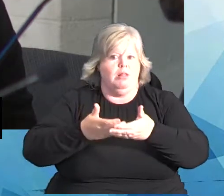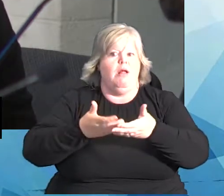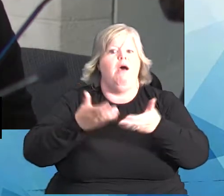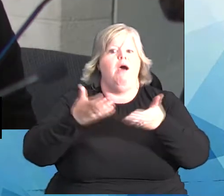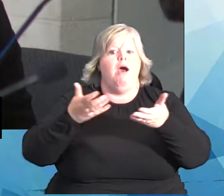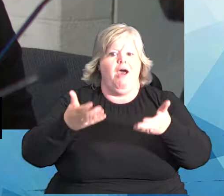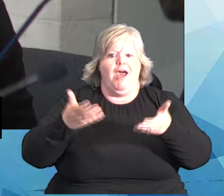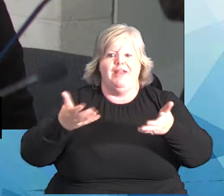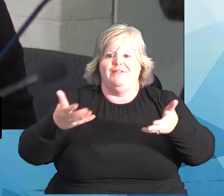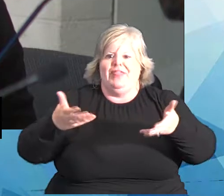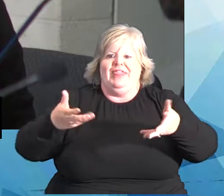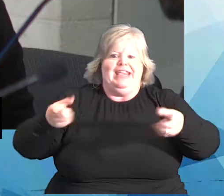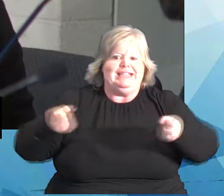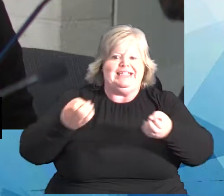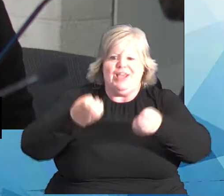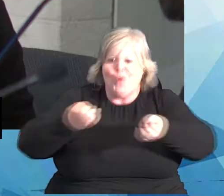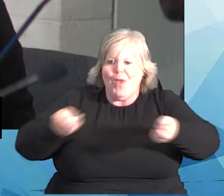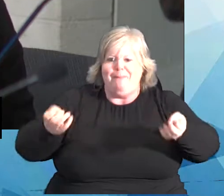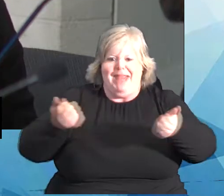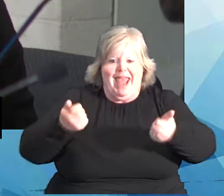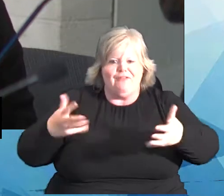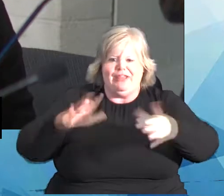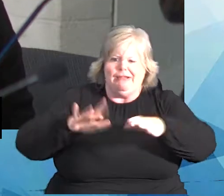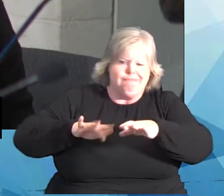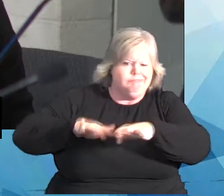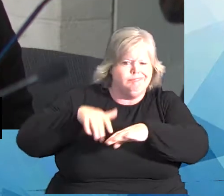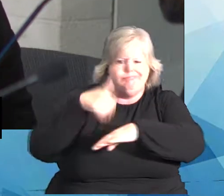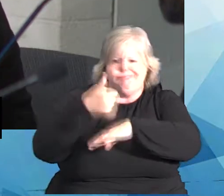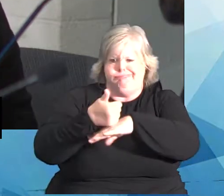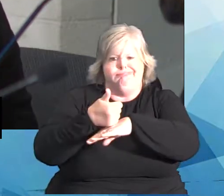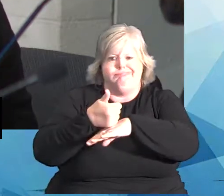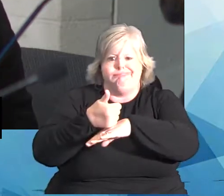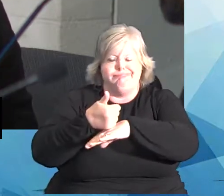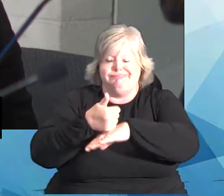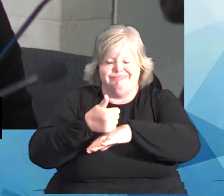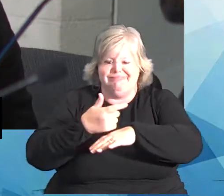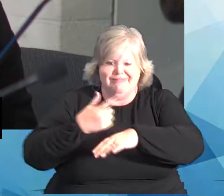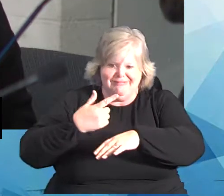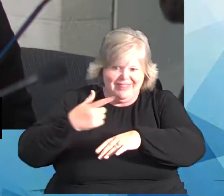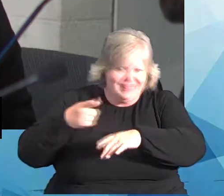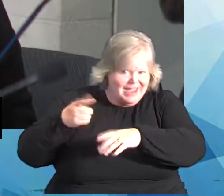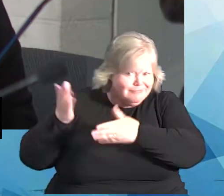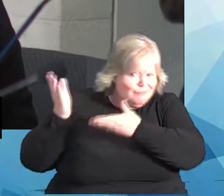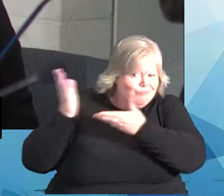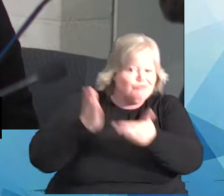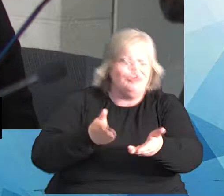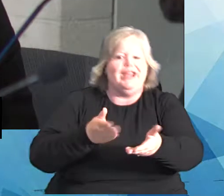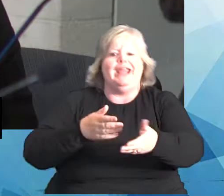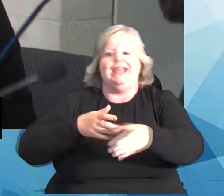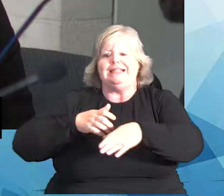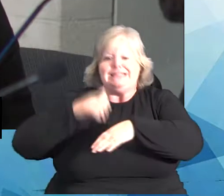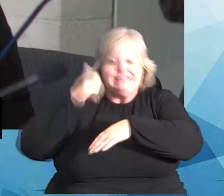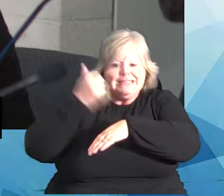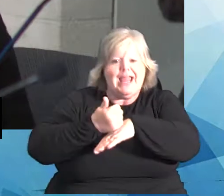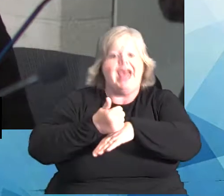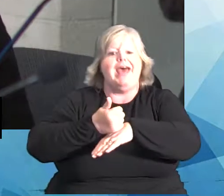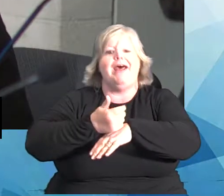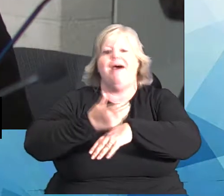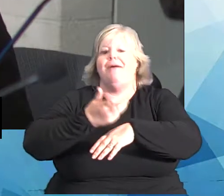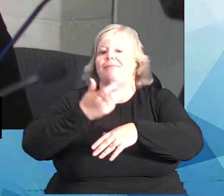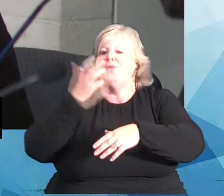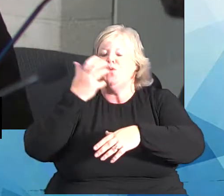here to produce this meeting that all had to be, none of it was here natively. It all had to be brought up from